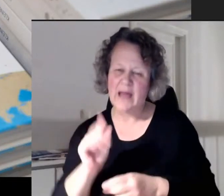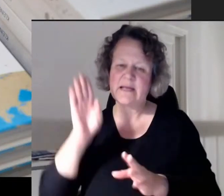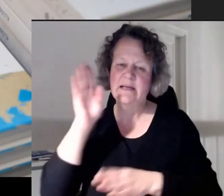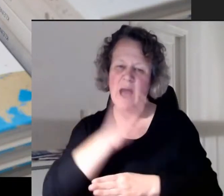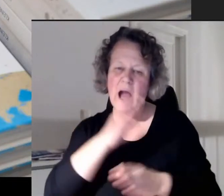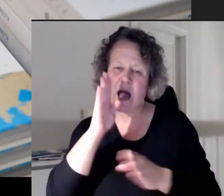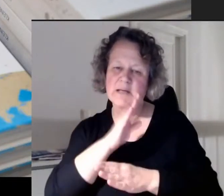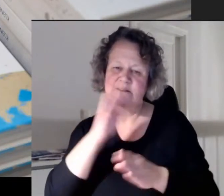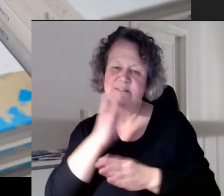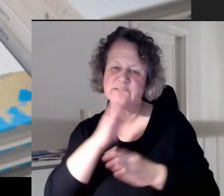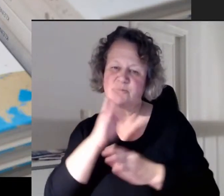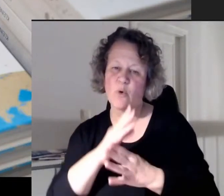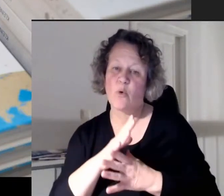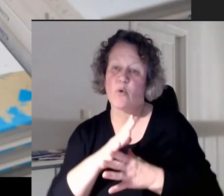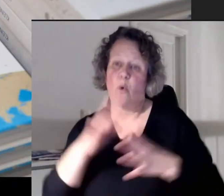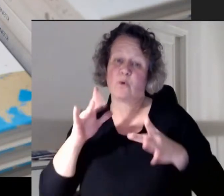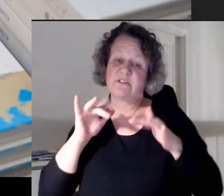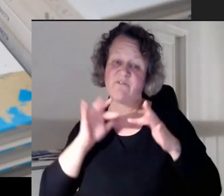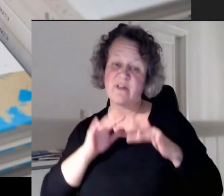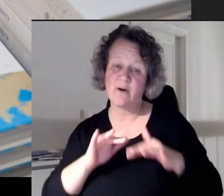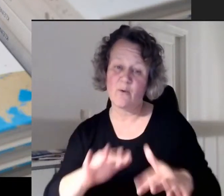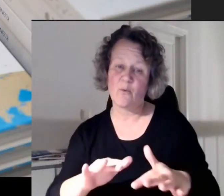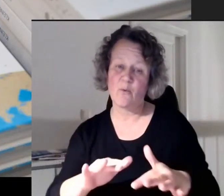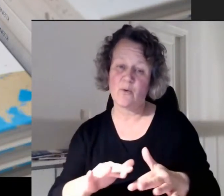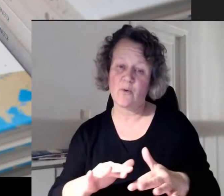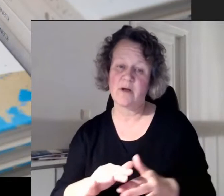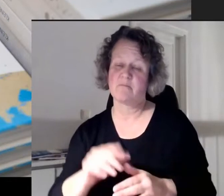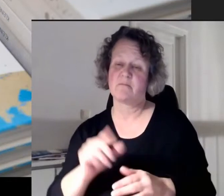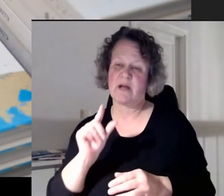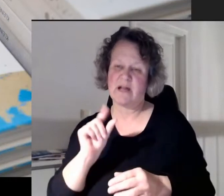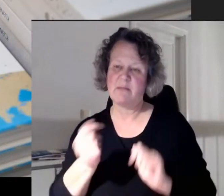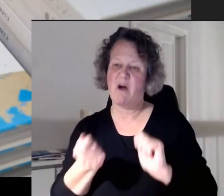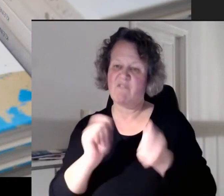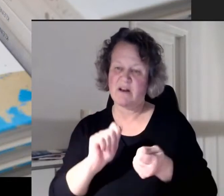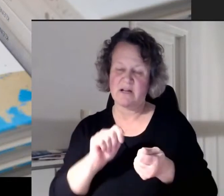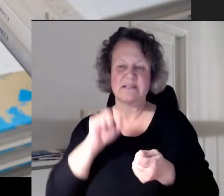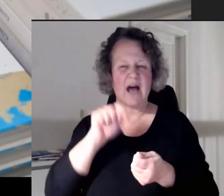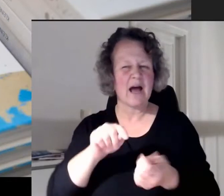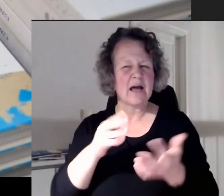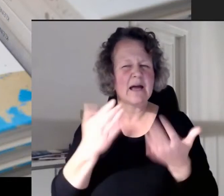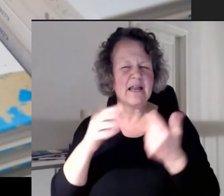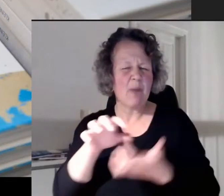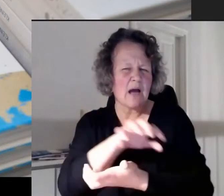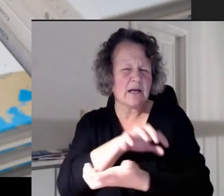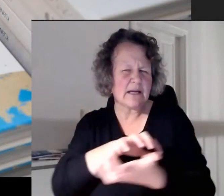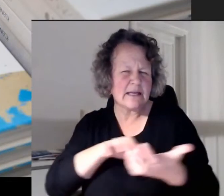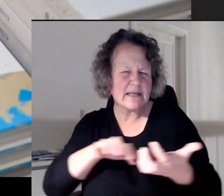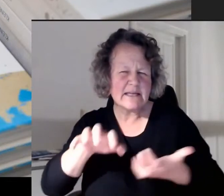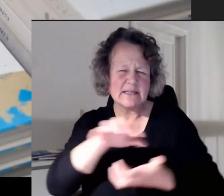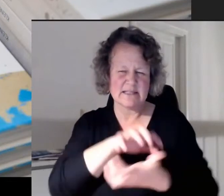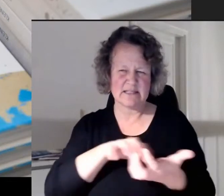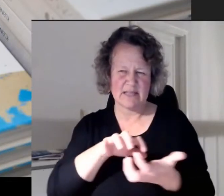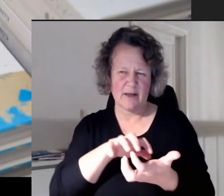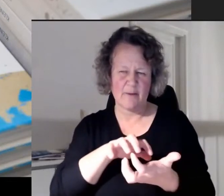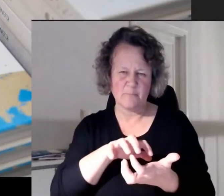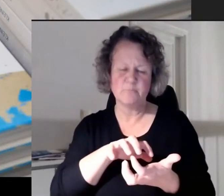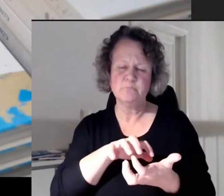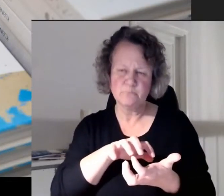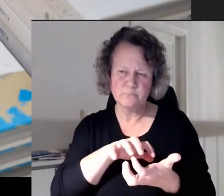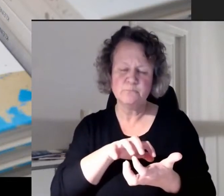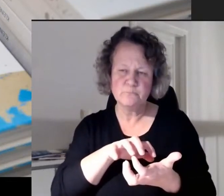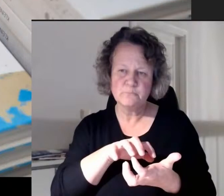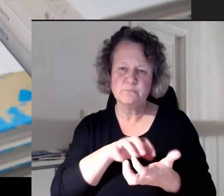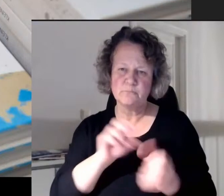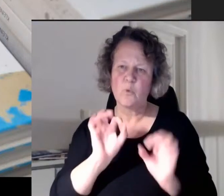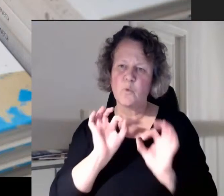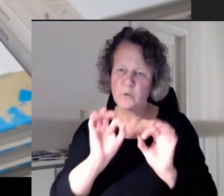it in a hotel, and he brought it, and he said it's super great, and it explains the climate crisis very specifically.